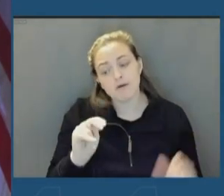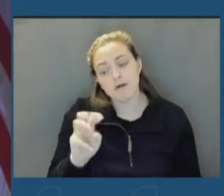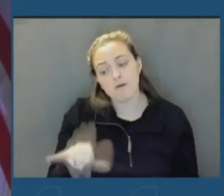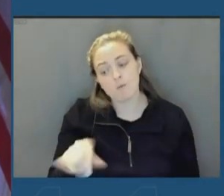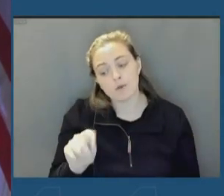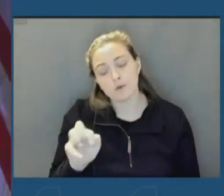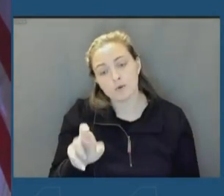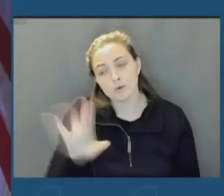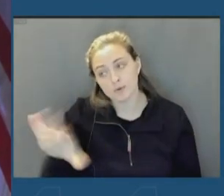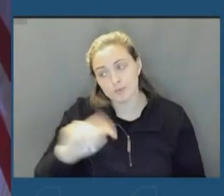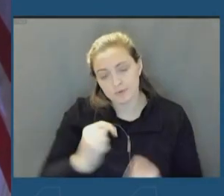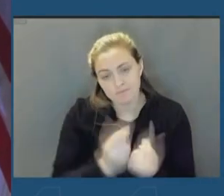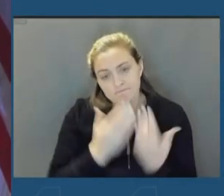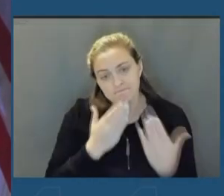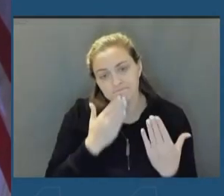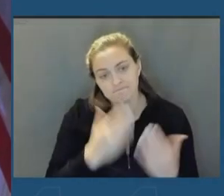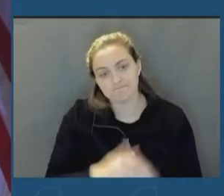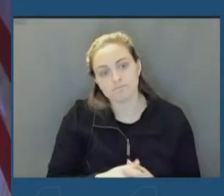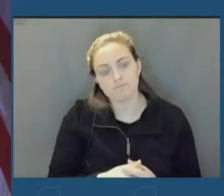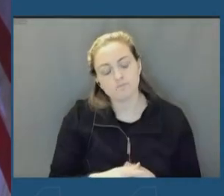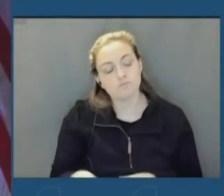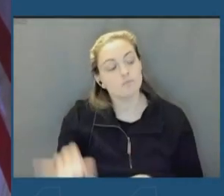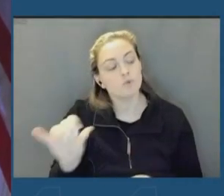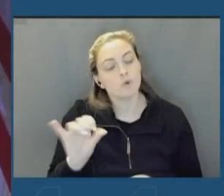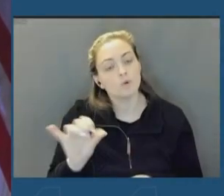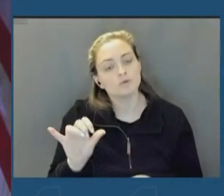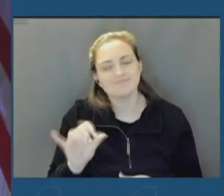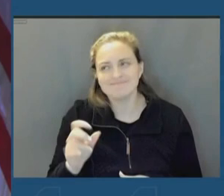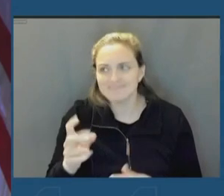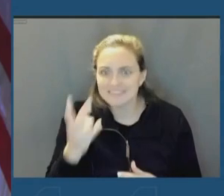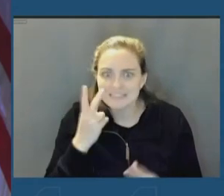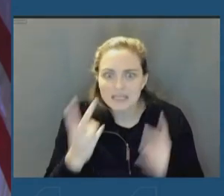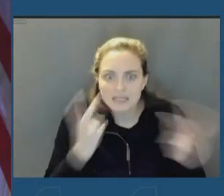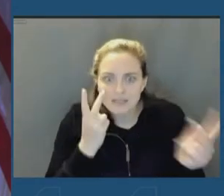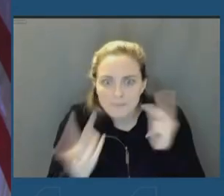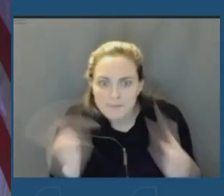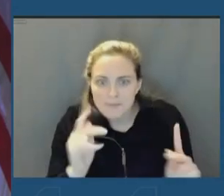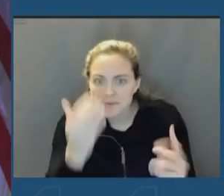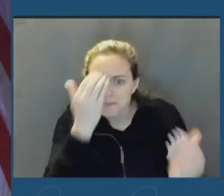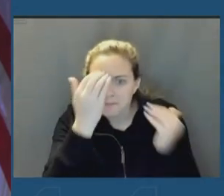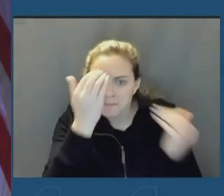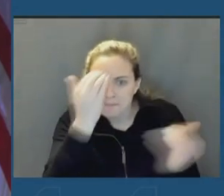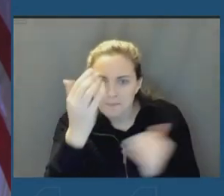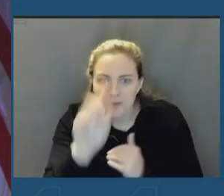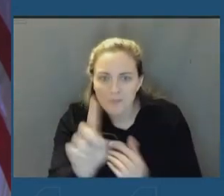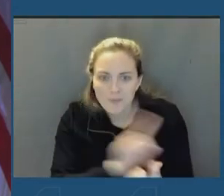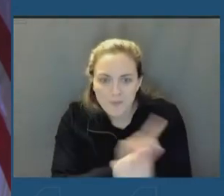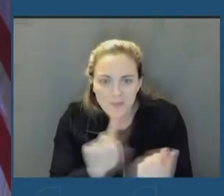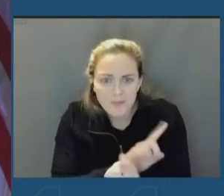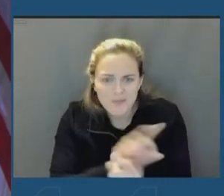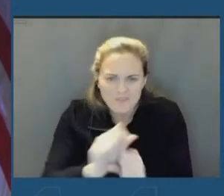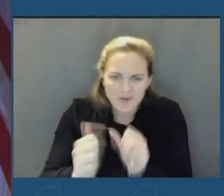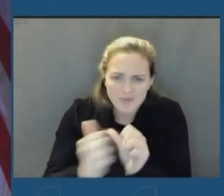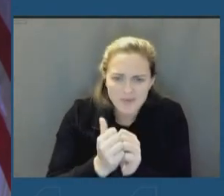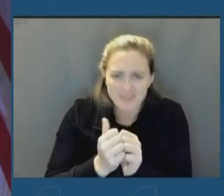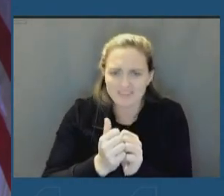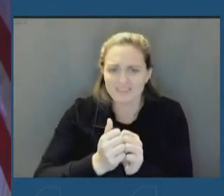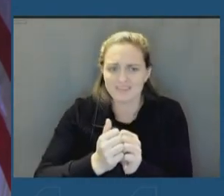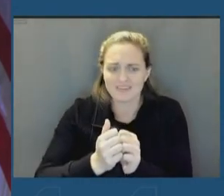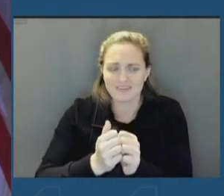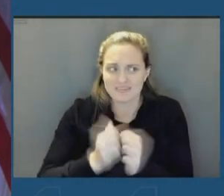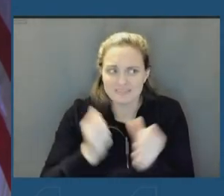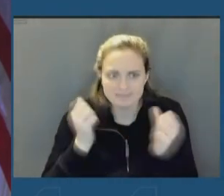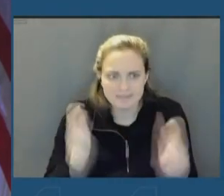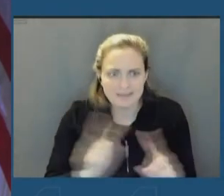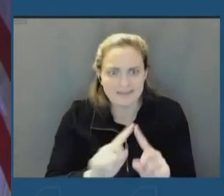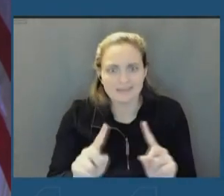so. I also see so many familiar faces in the crowd today, those I've had the pleasure to serve with at many storms,